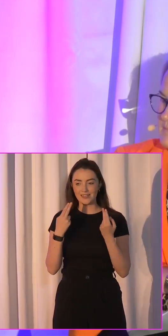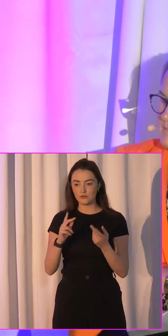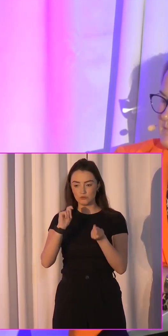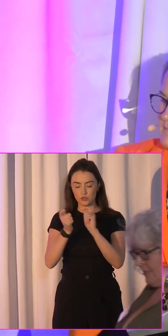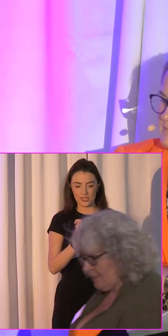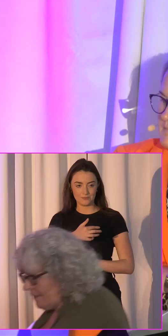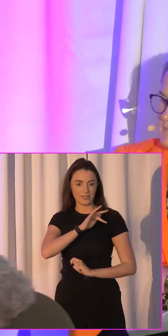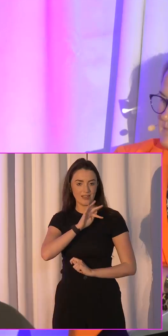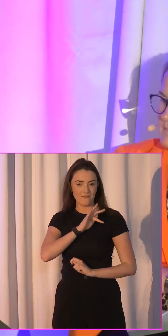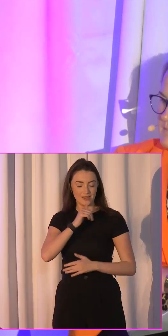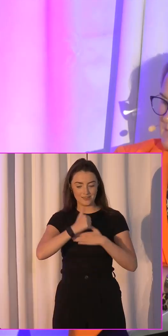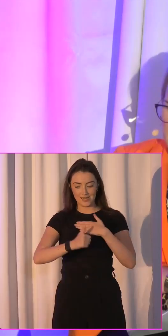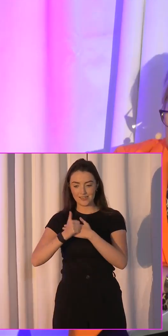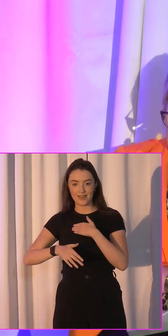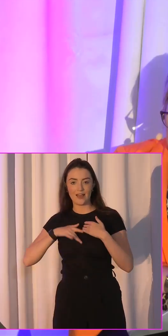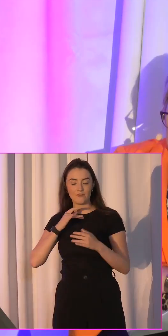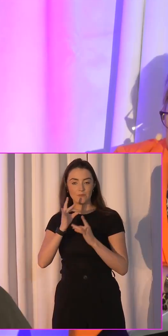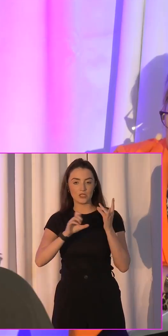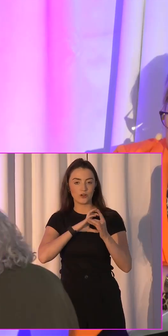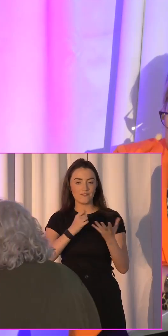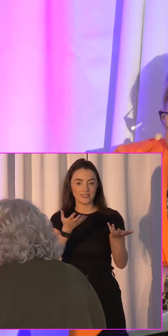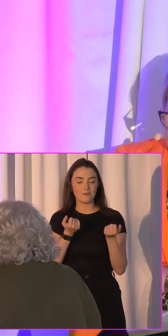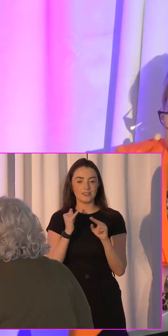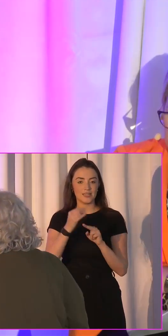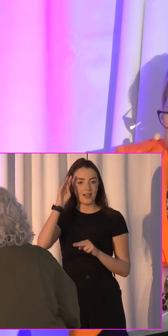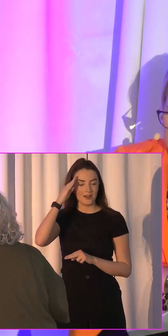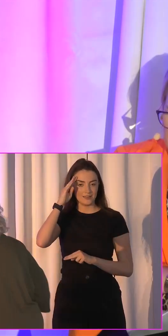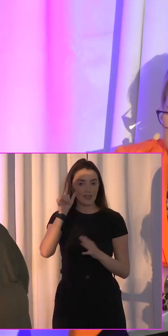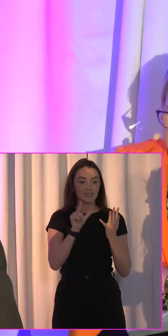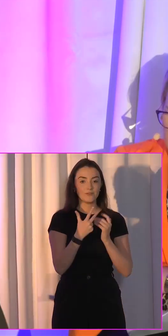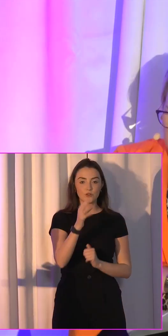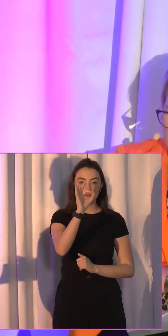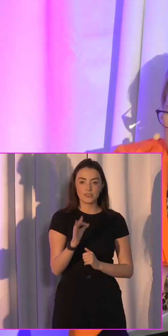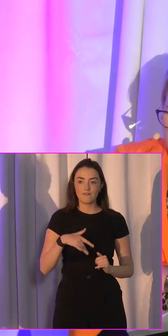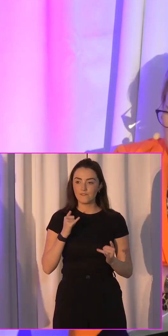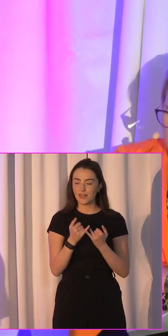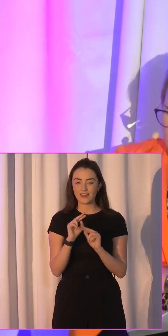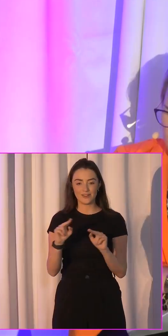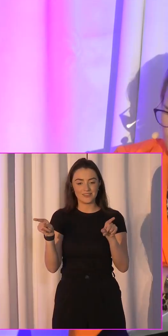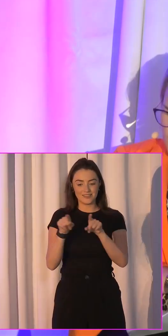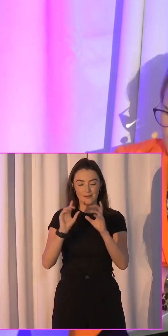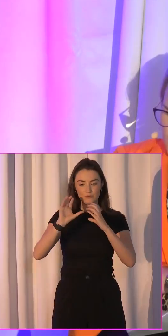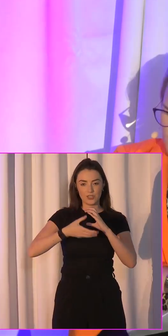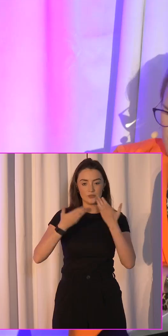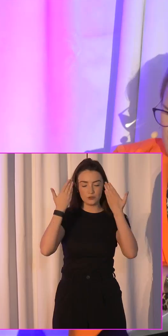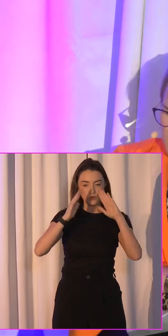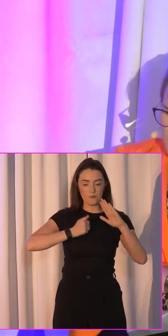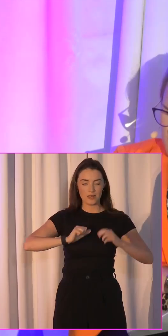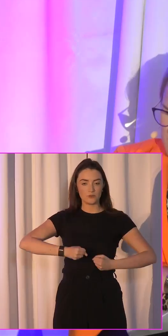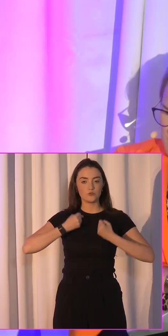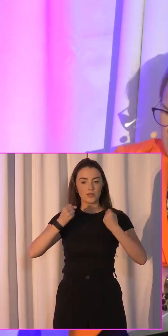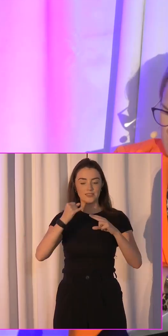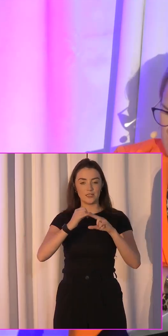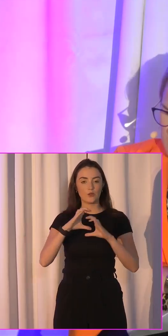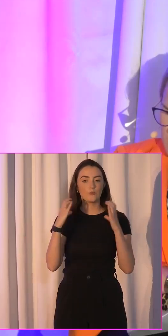in day-to-day life in order to gain acceptance within Ireland. And 73% felt they didn't have the same chance to demonstrate their strengths within